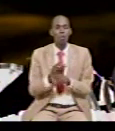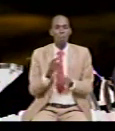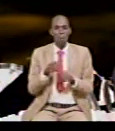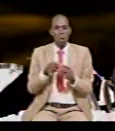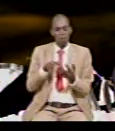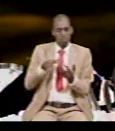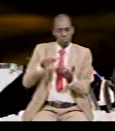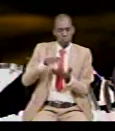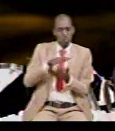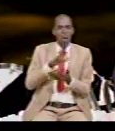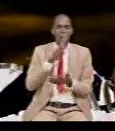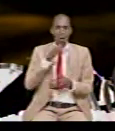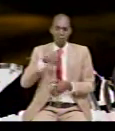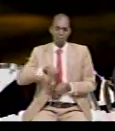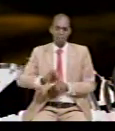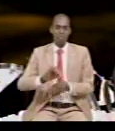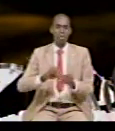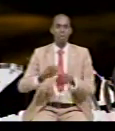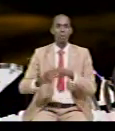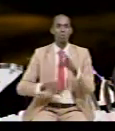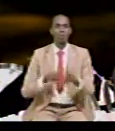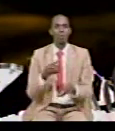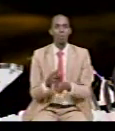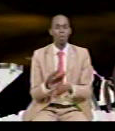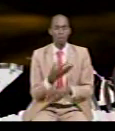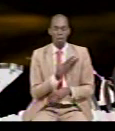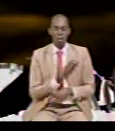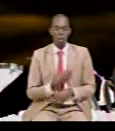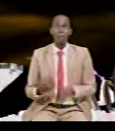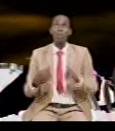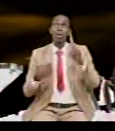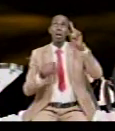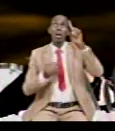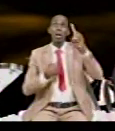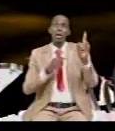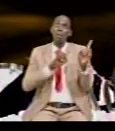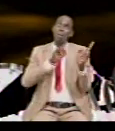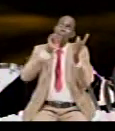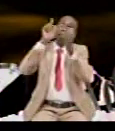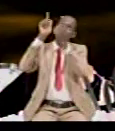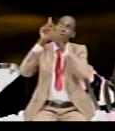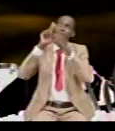in the world, and I come to thee, Holy Father,